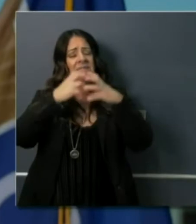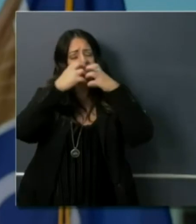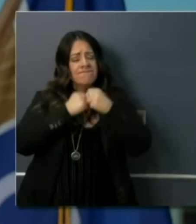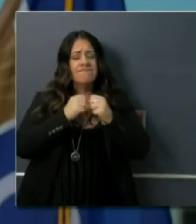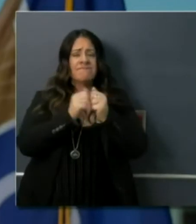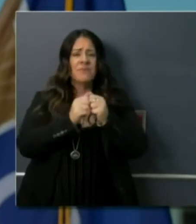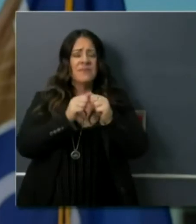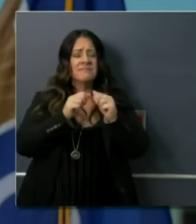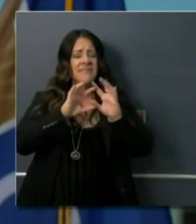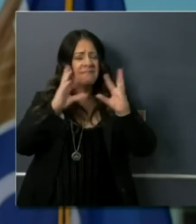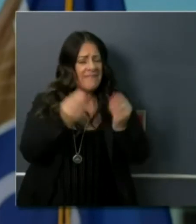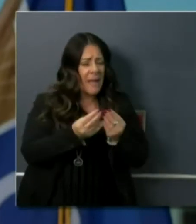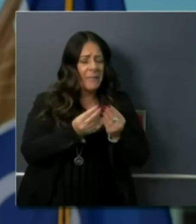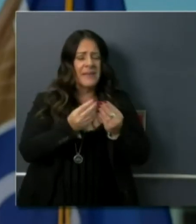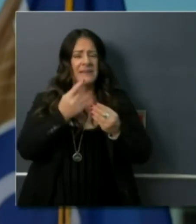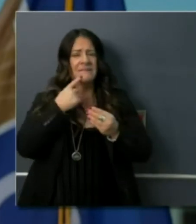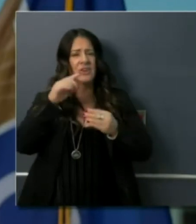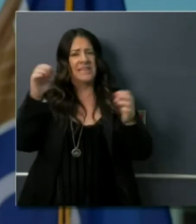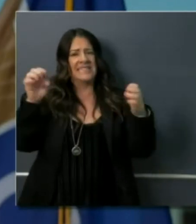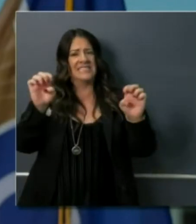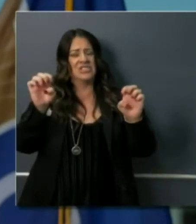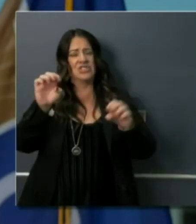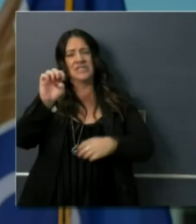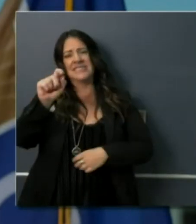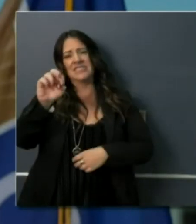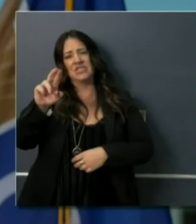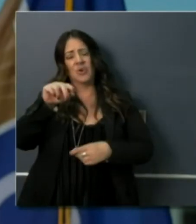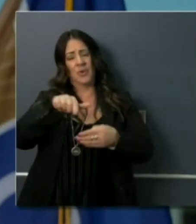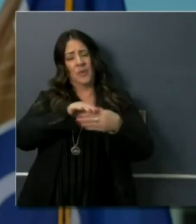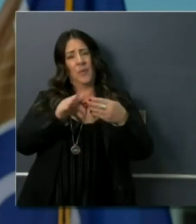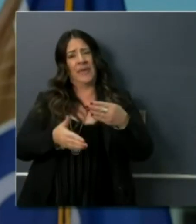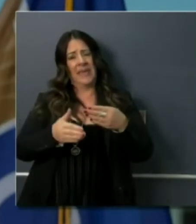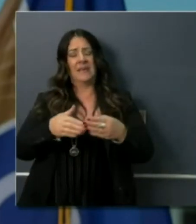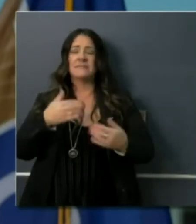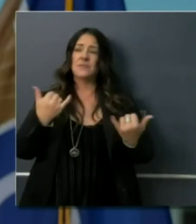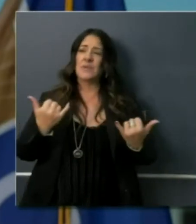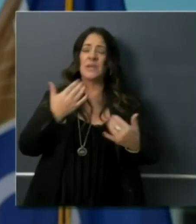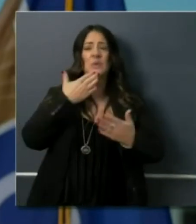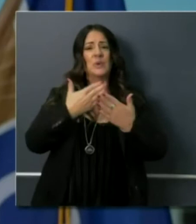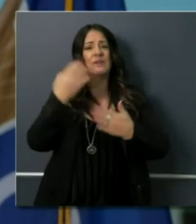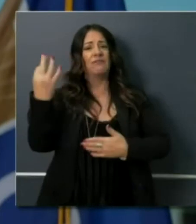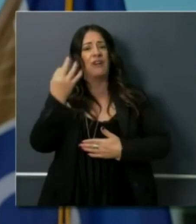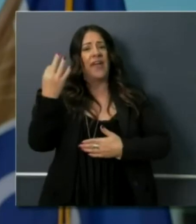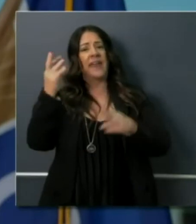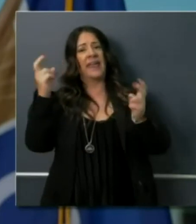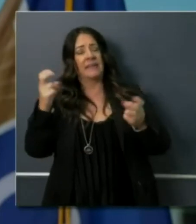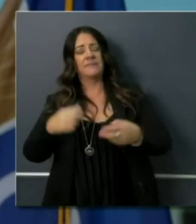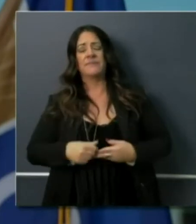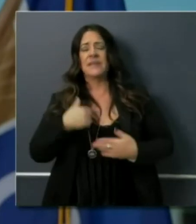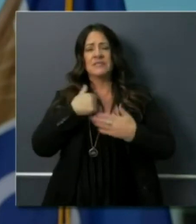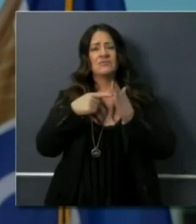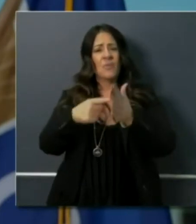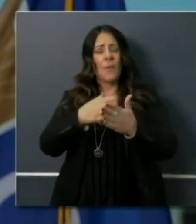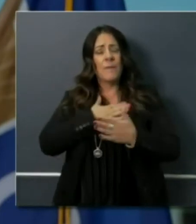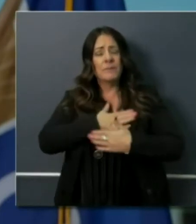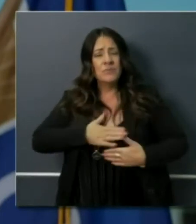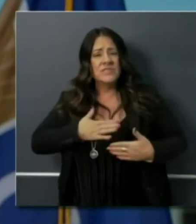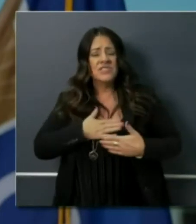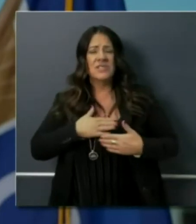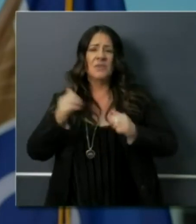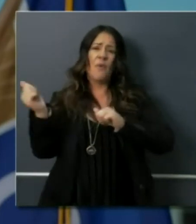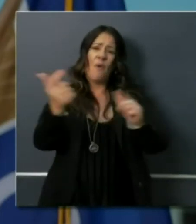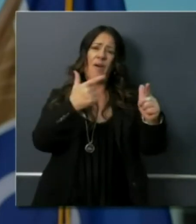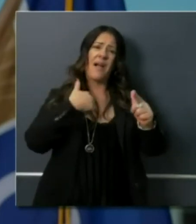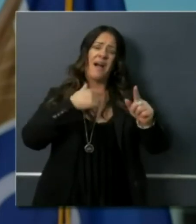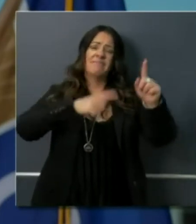Good Friday today. I just want to express my appreciation for everybody that has different